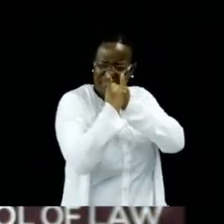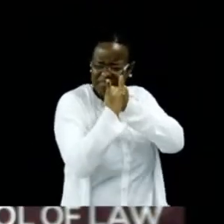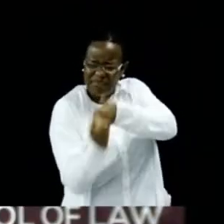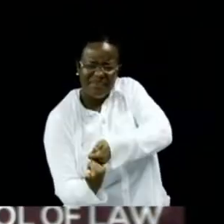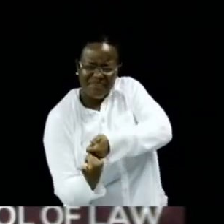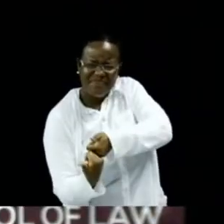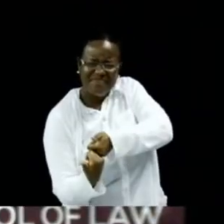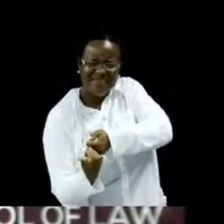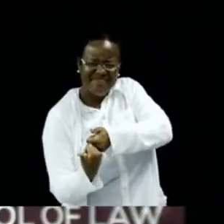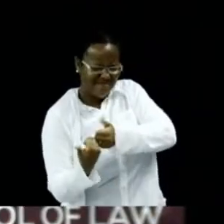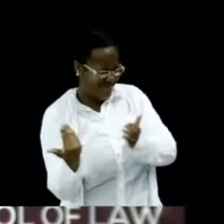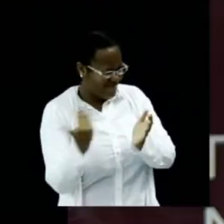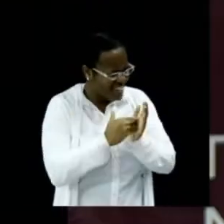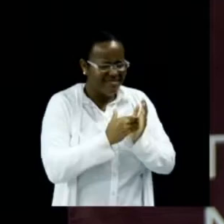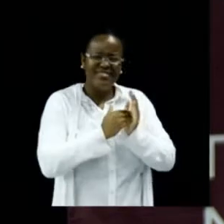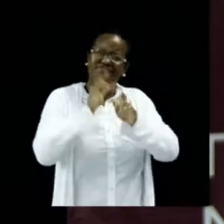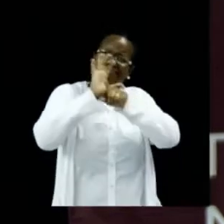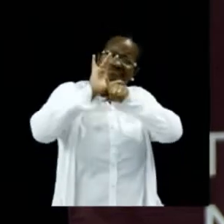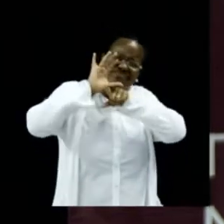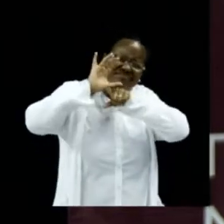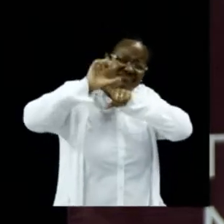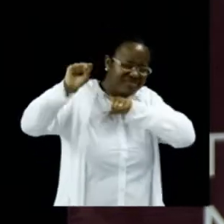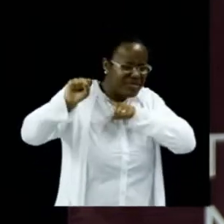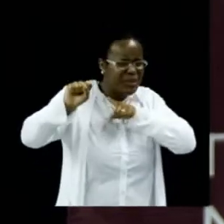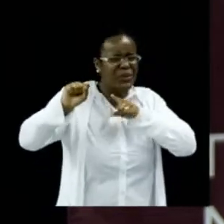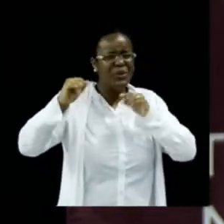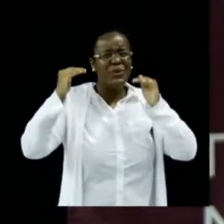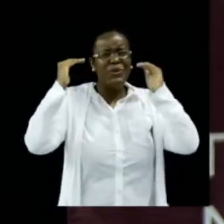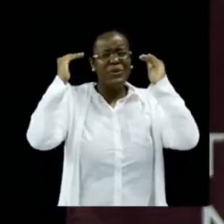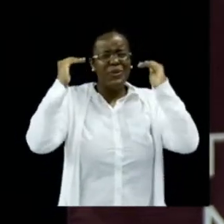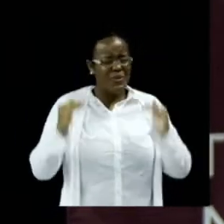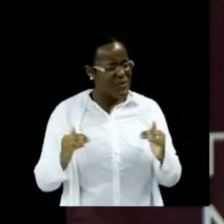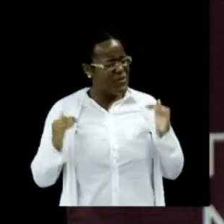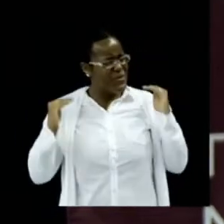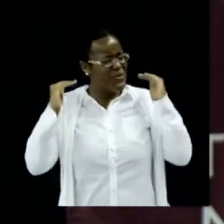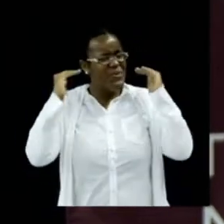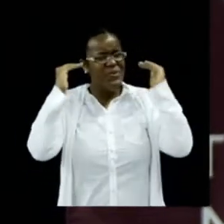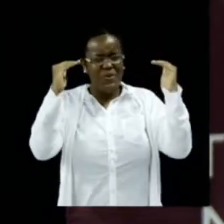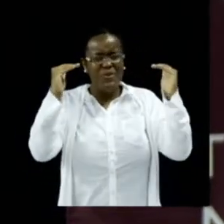Extraordinary, being exceptional to a very marked extent.